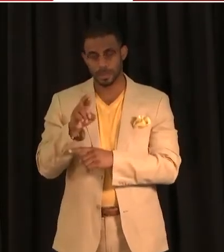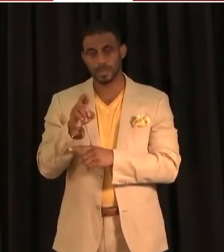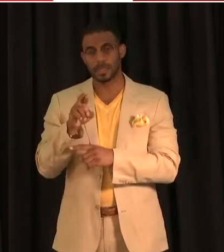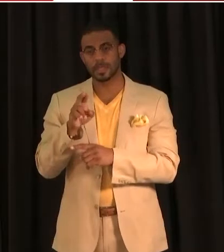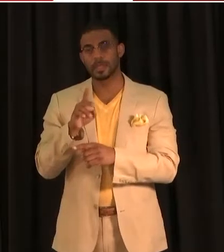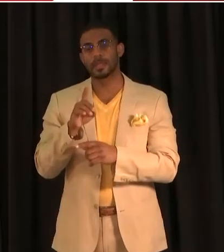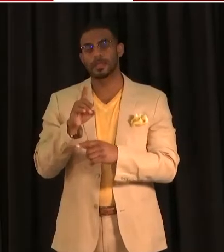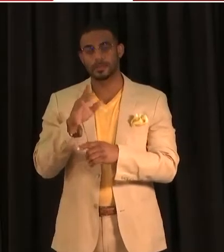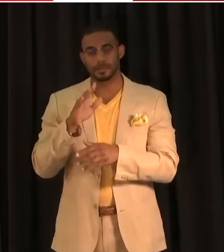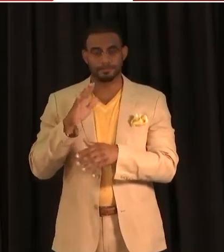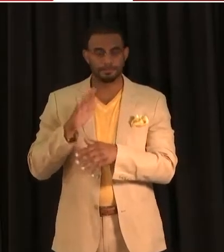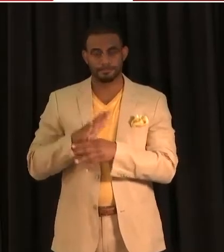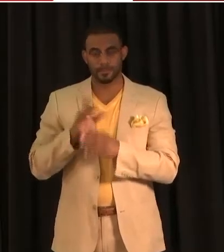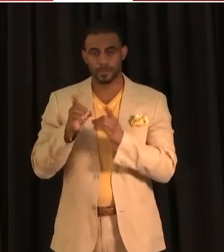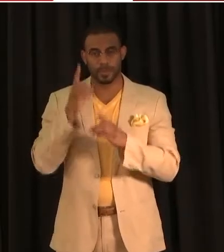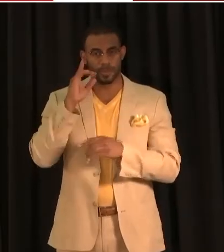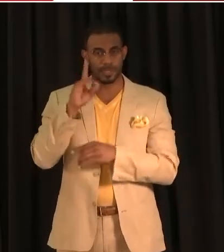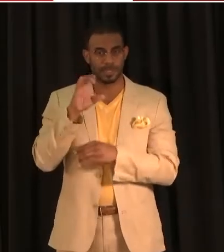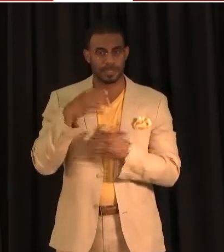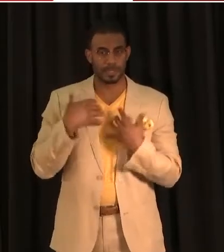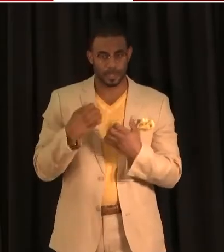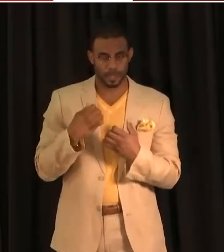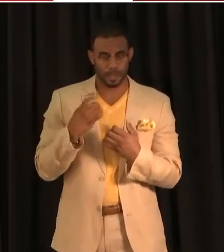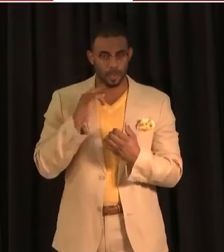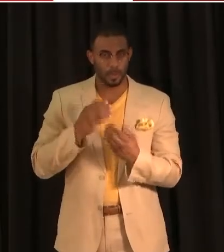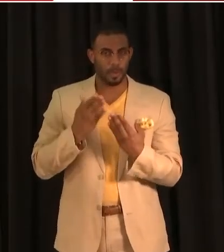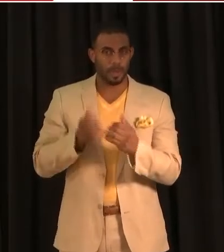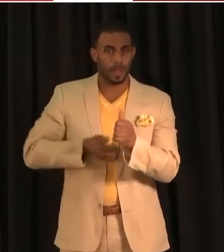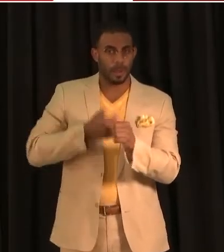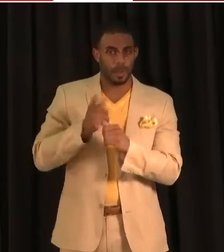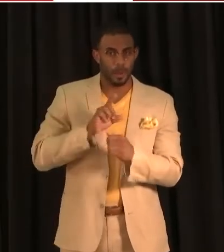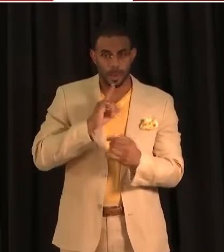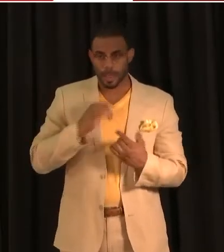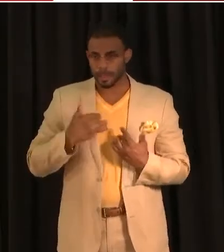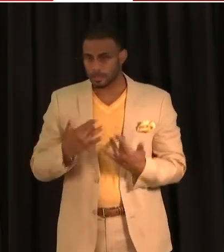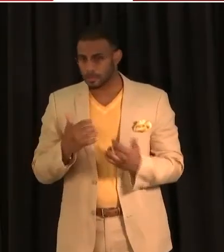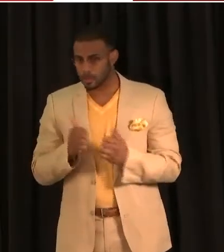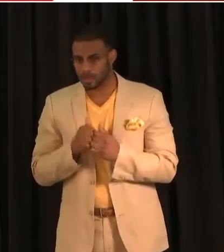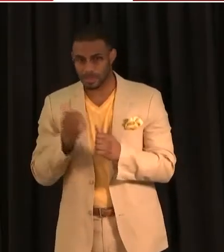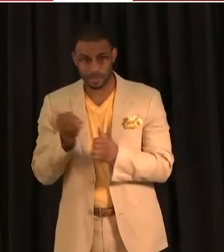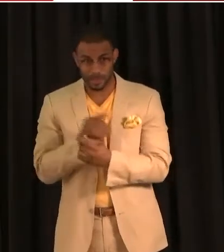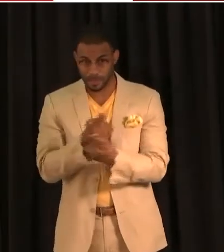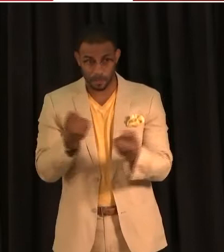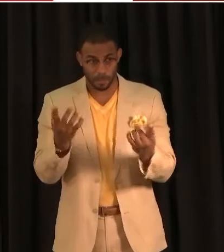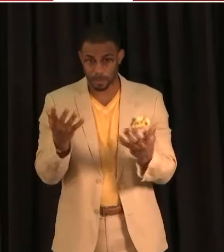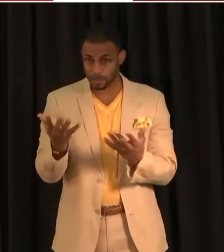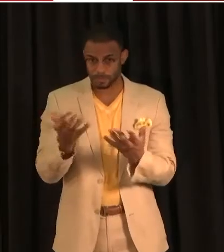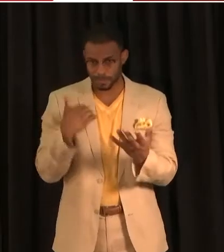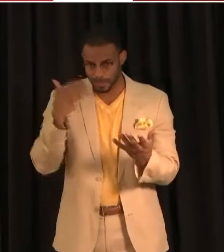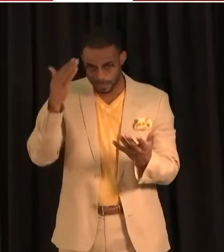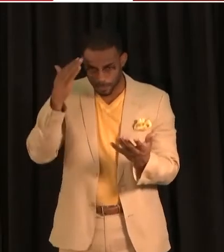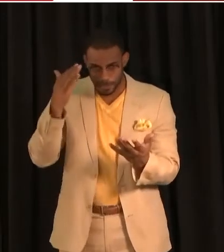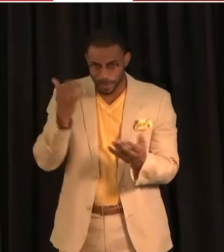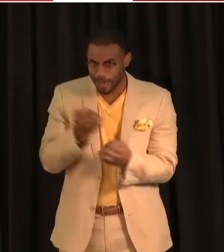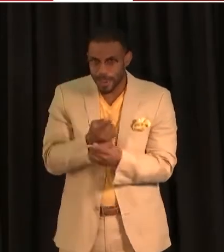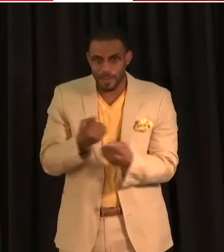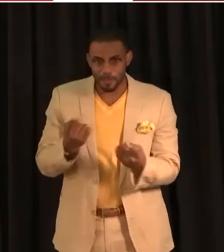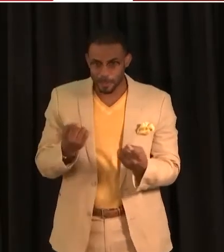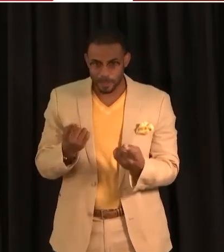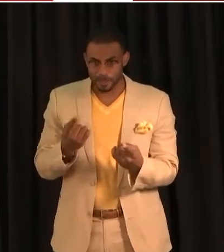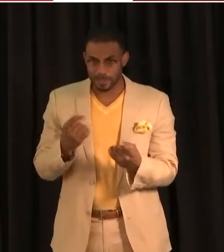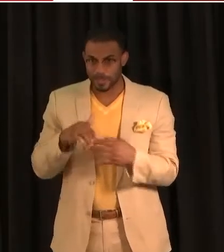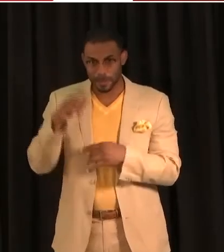Deputy Director at DC Health, who will provide an update on where we're at with everyone's mind,